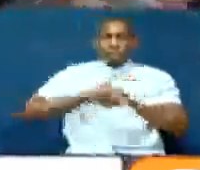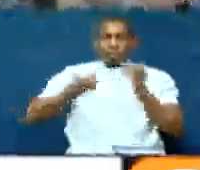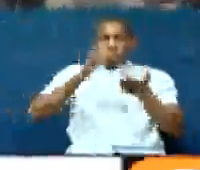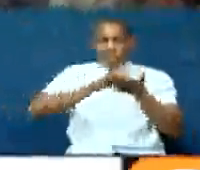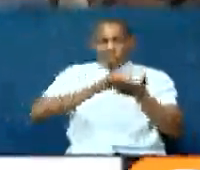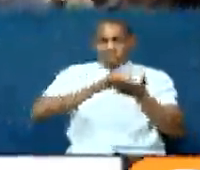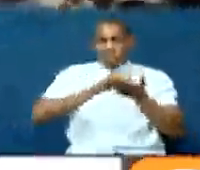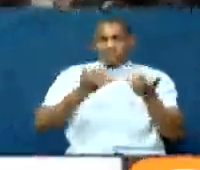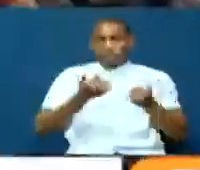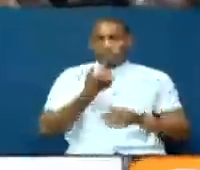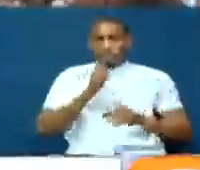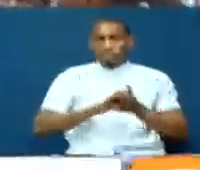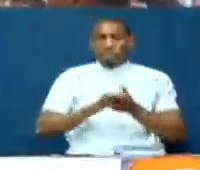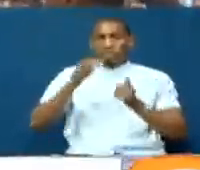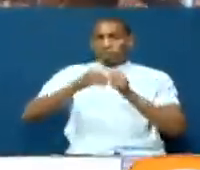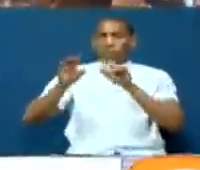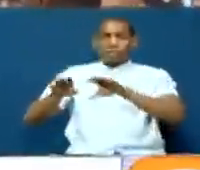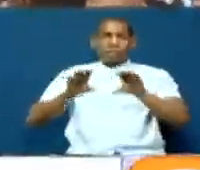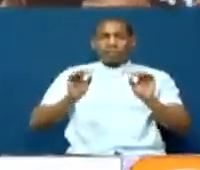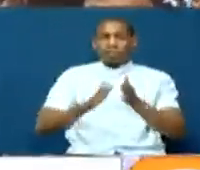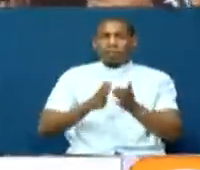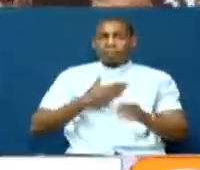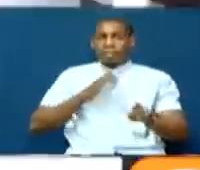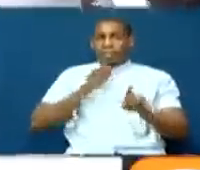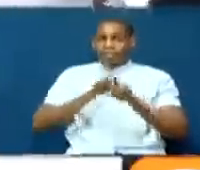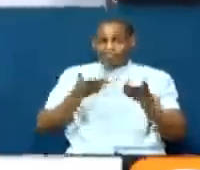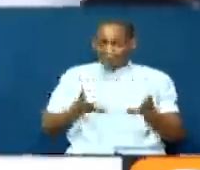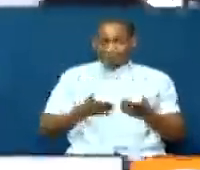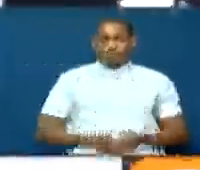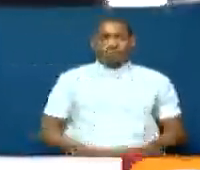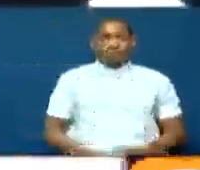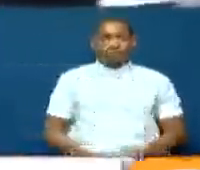tena. Nikamwambia Sonko wacha kuteseka, mimi ndugu yako niko.